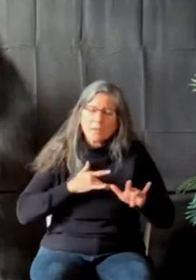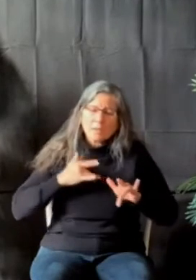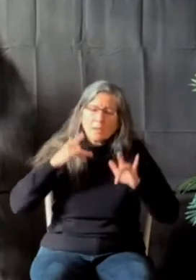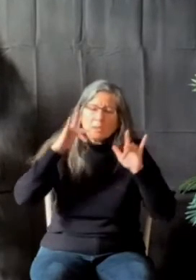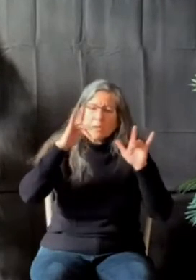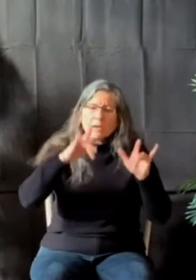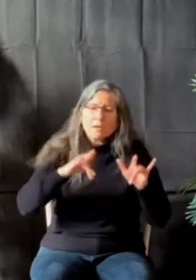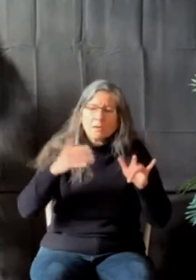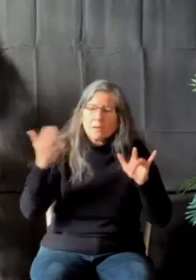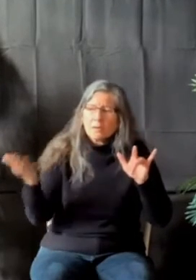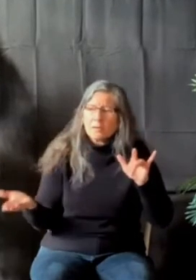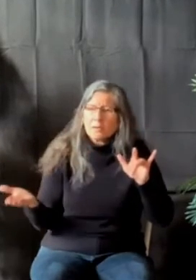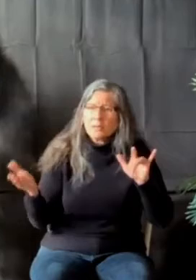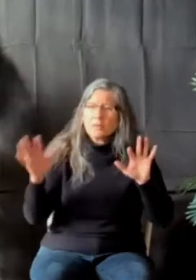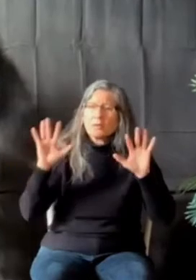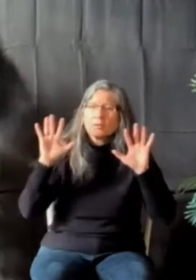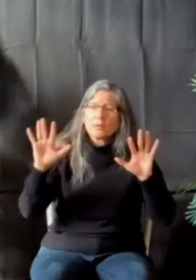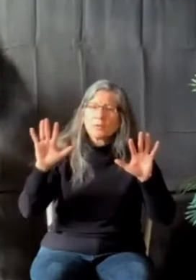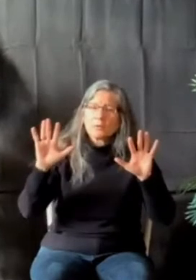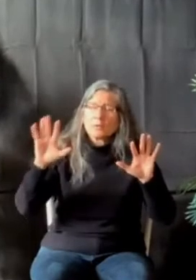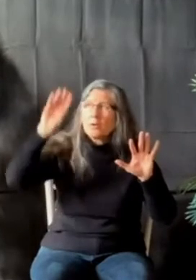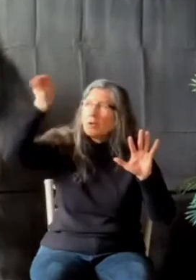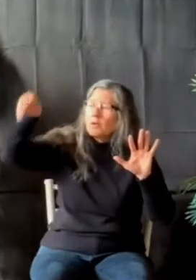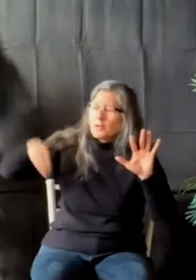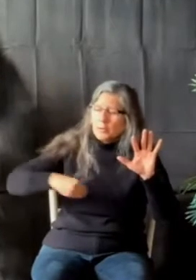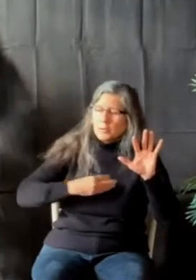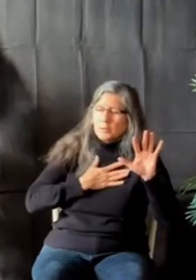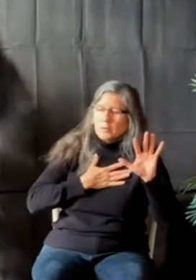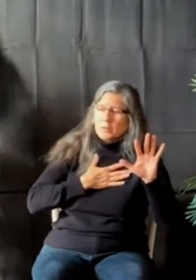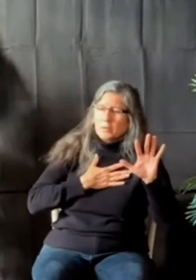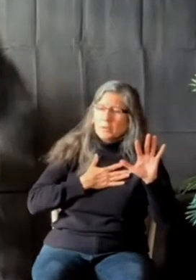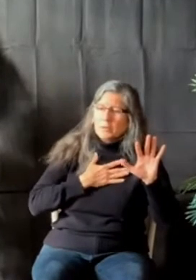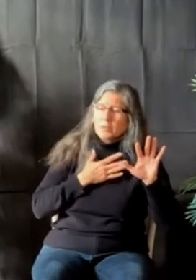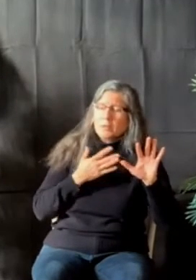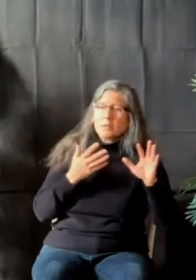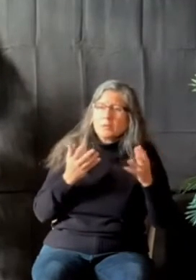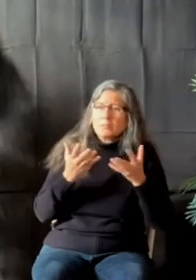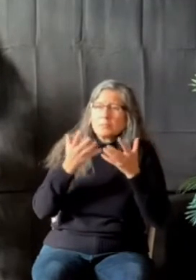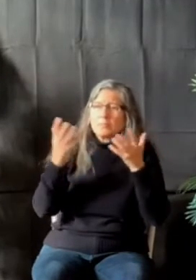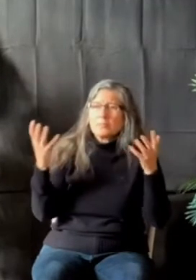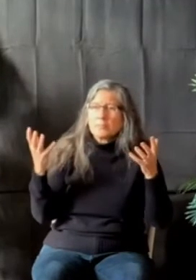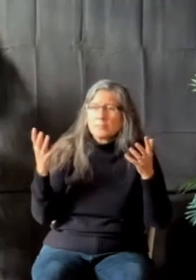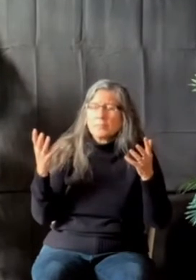Mercy there was great and grace was free.